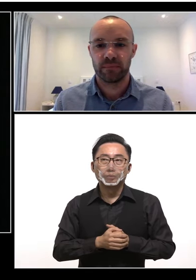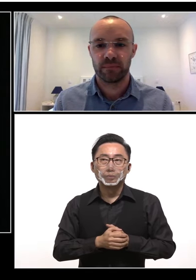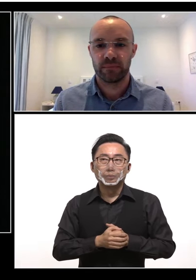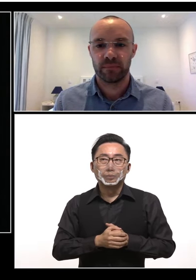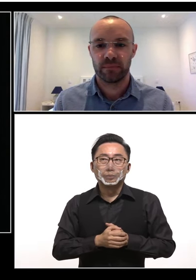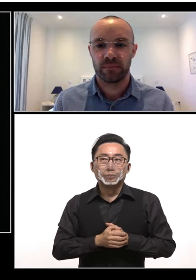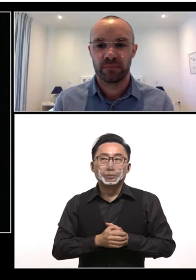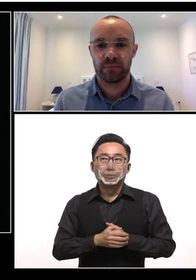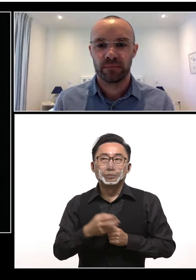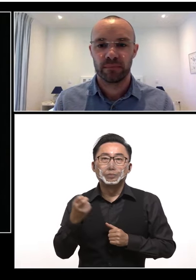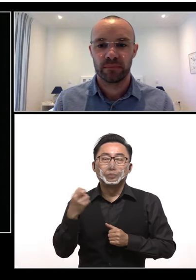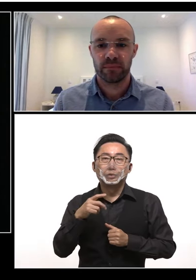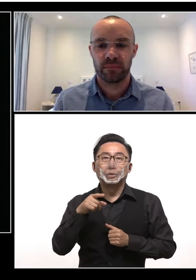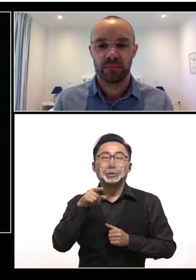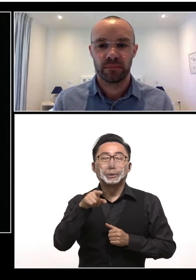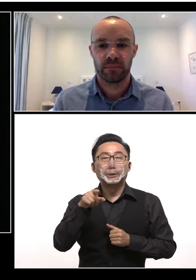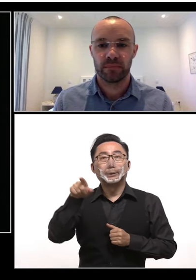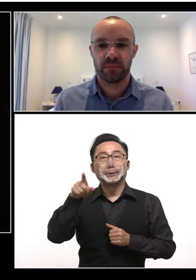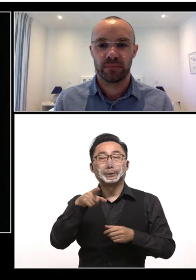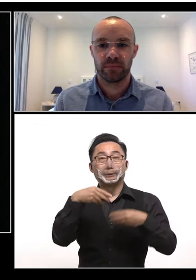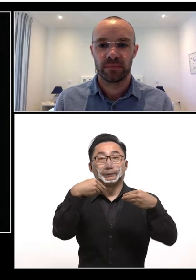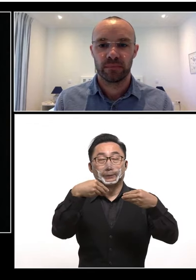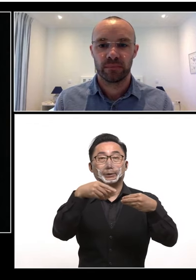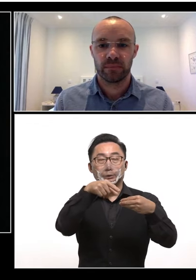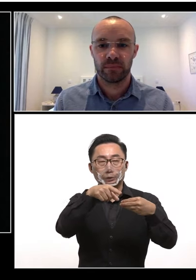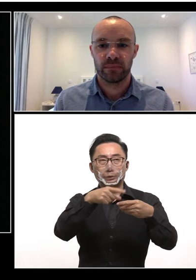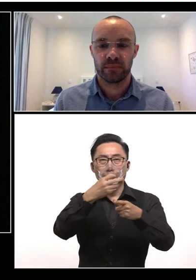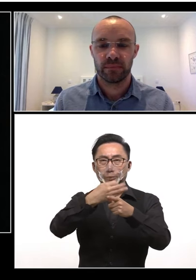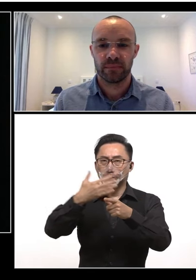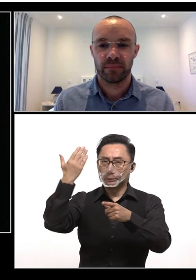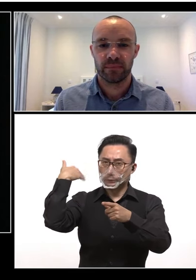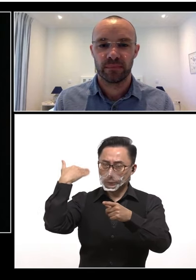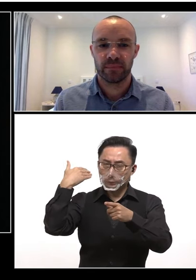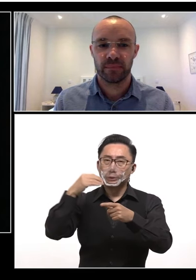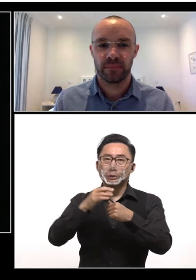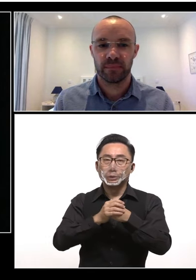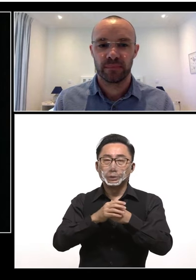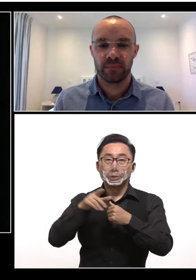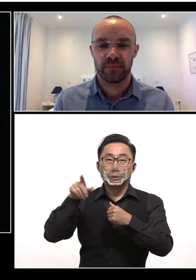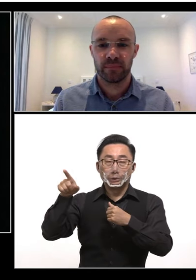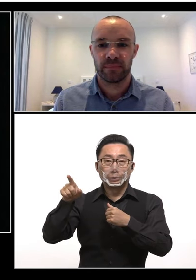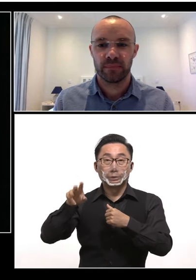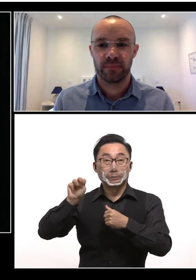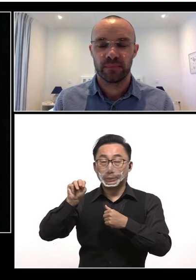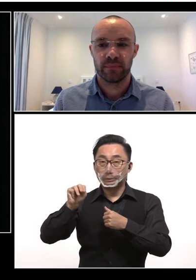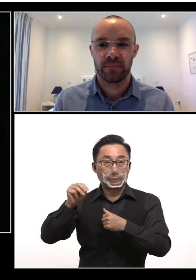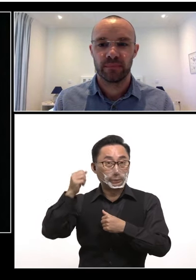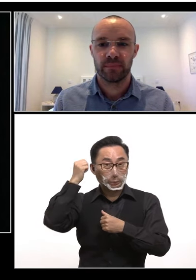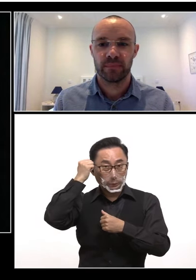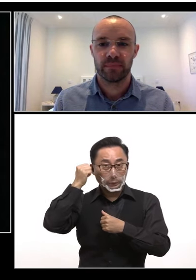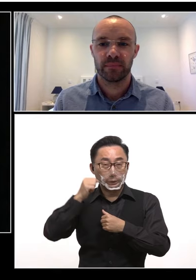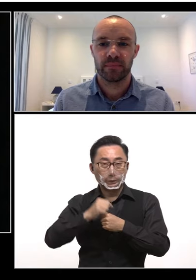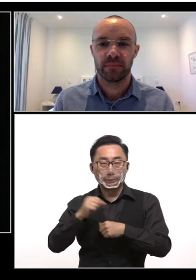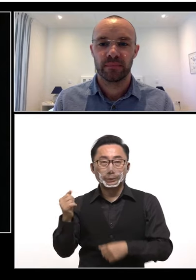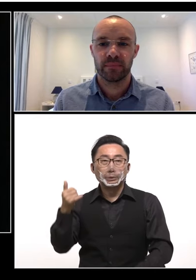He did a workshop with me a few months ago, you know, and it was very challenging for him. He came into an environment that was predominantly hearing, and he did a